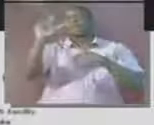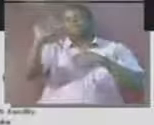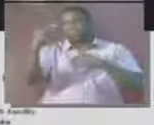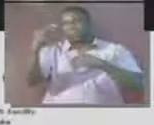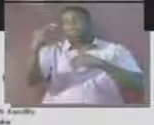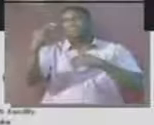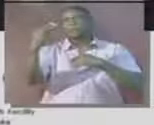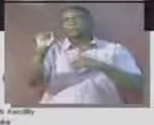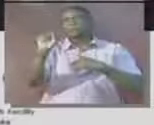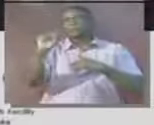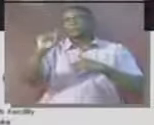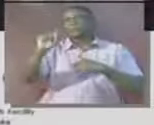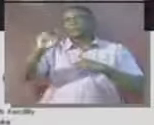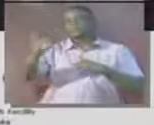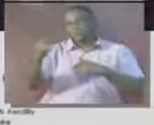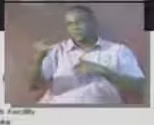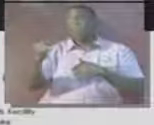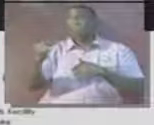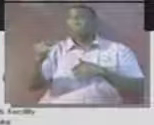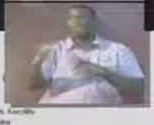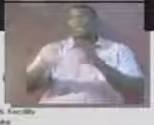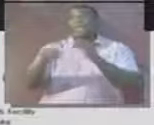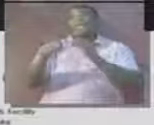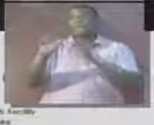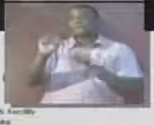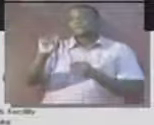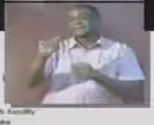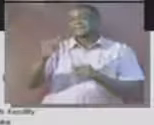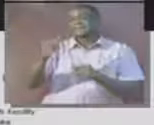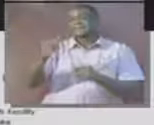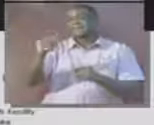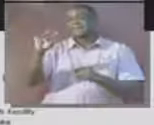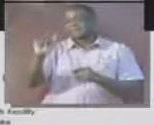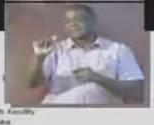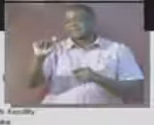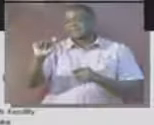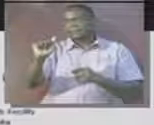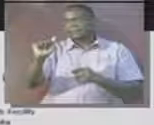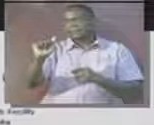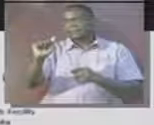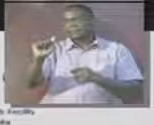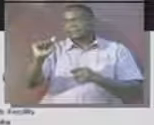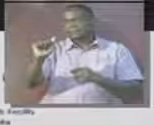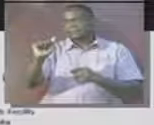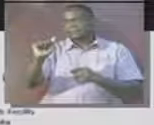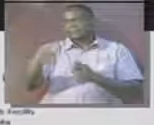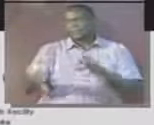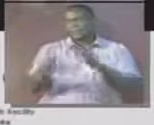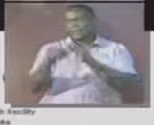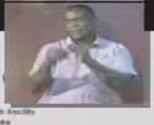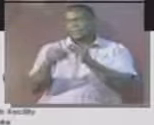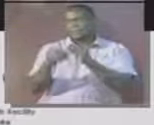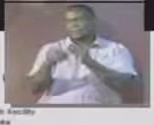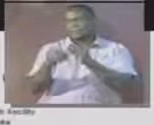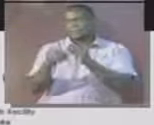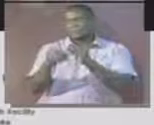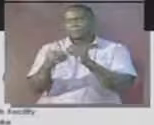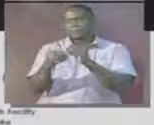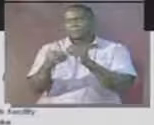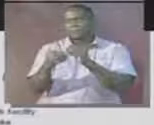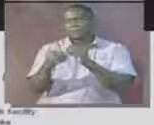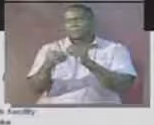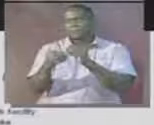St. Joseph, we added St. Helena, and now under NCRHA, we are adding a mass site, which